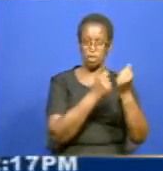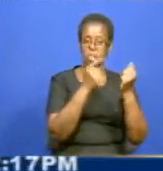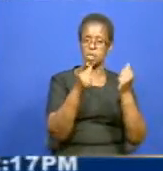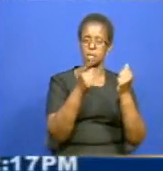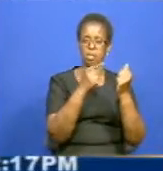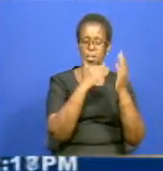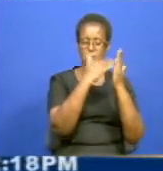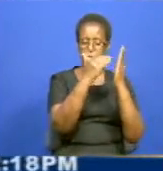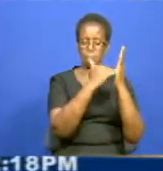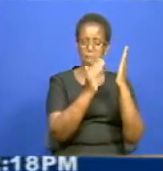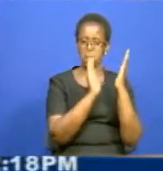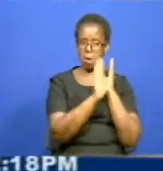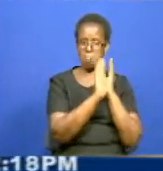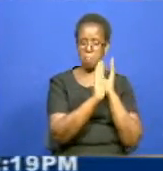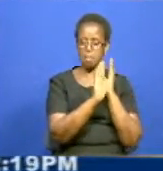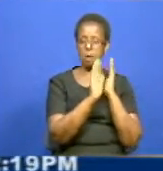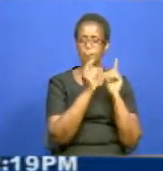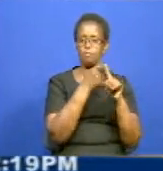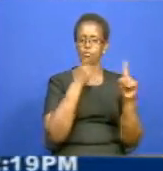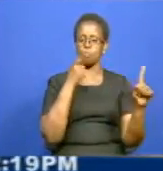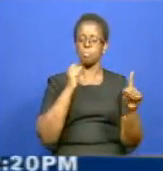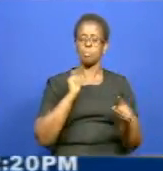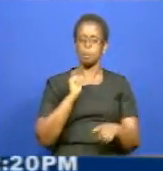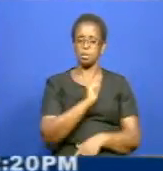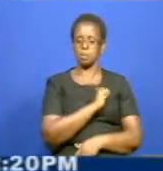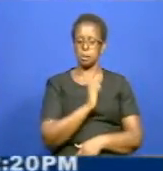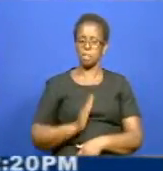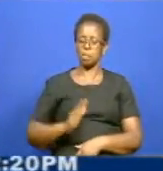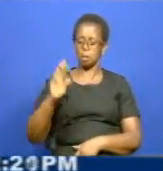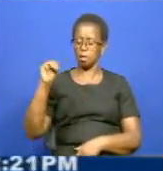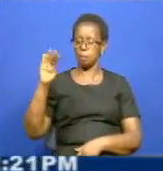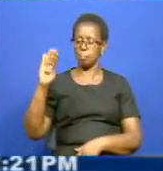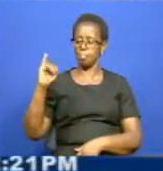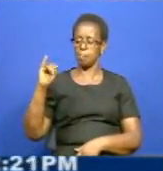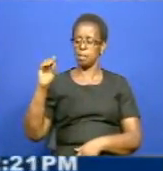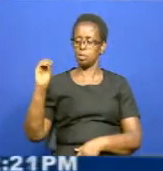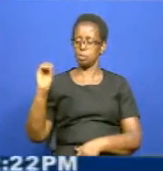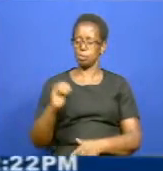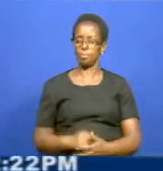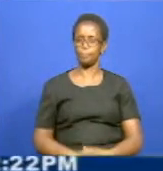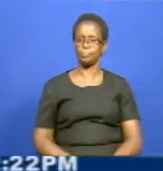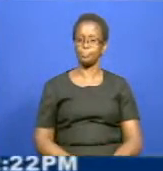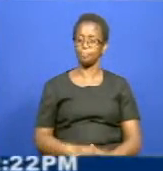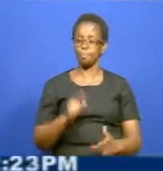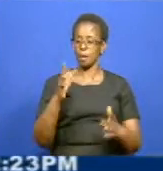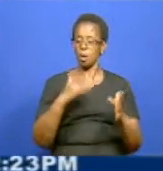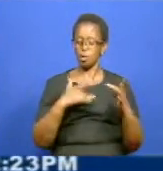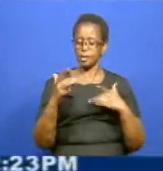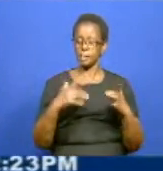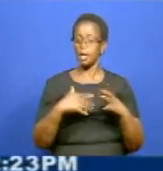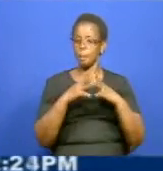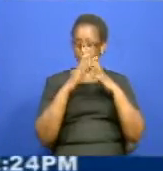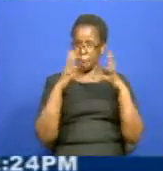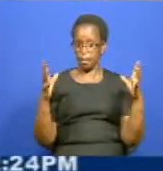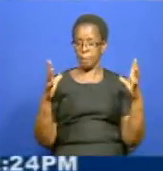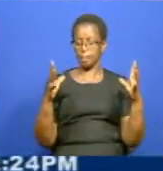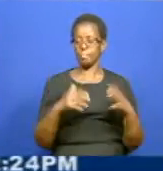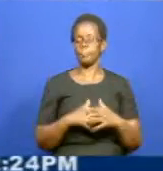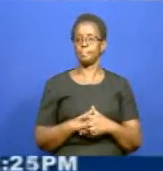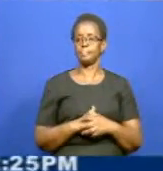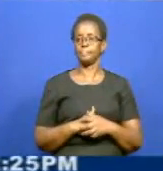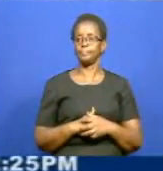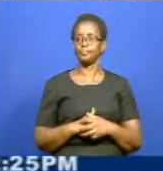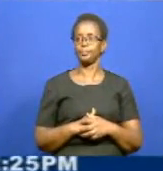Senator Mbito. And indeed, it is a great concern that he has brought on the floor of this House, that we